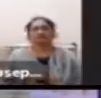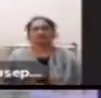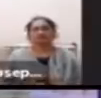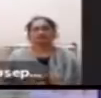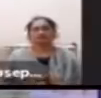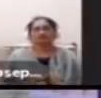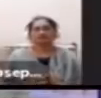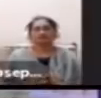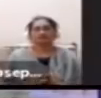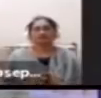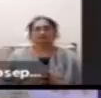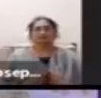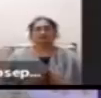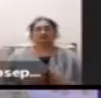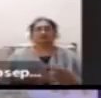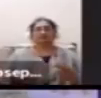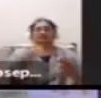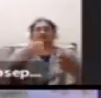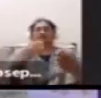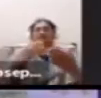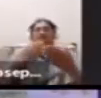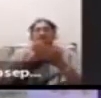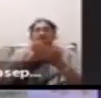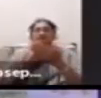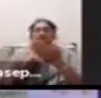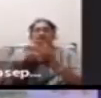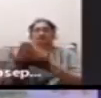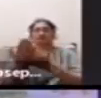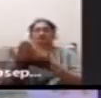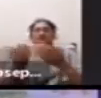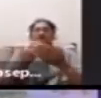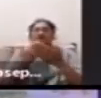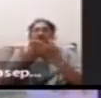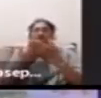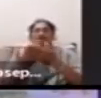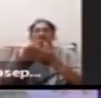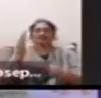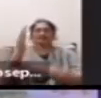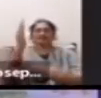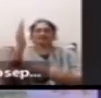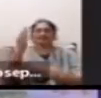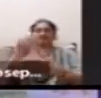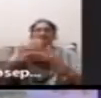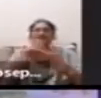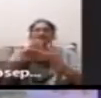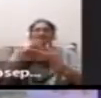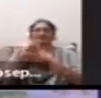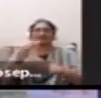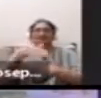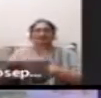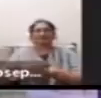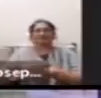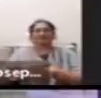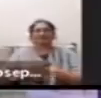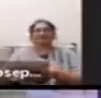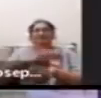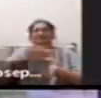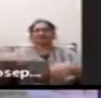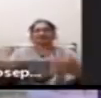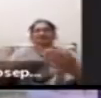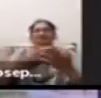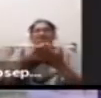Welcome, everyone. Good morning, good evening, possibly good night to many folks in several parts of the world.